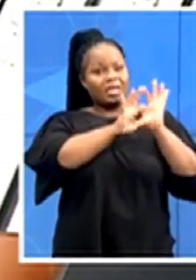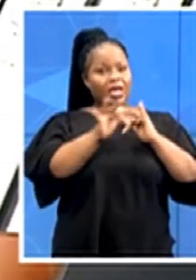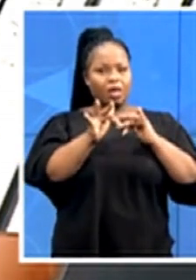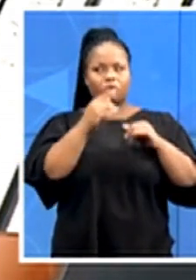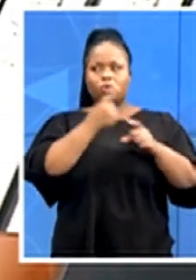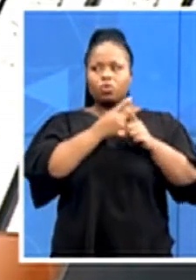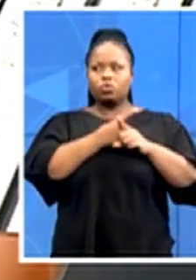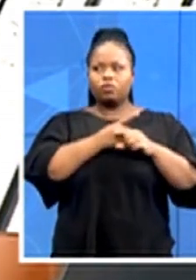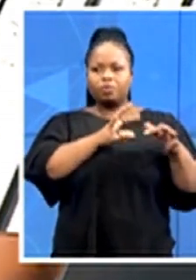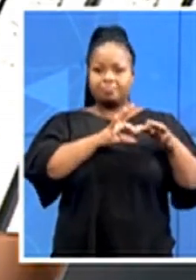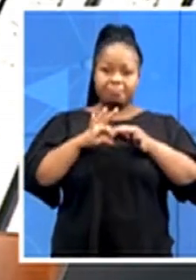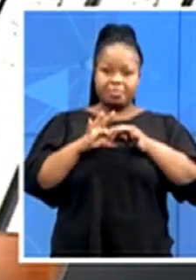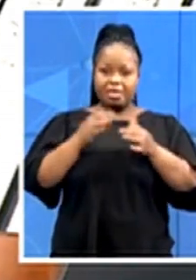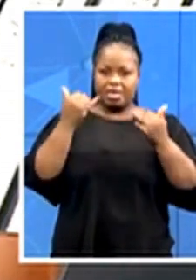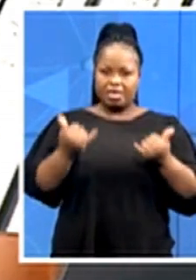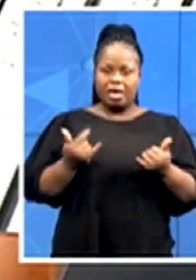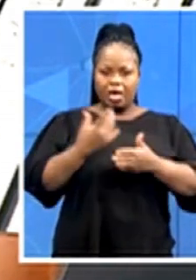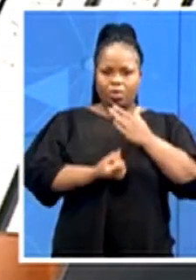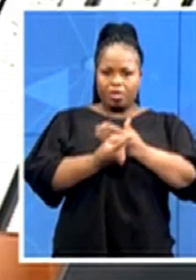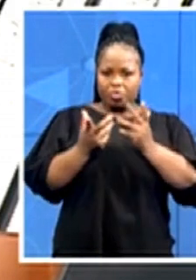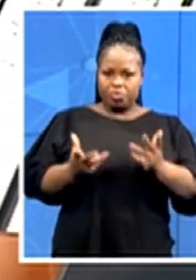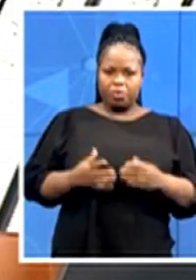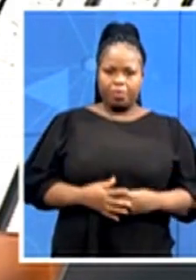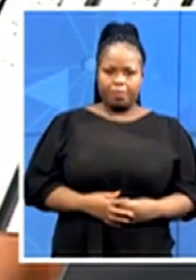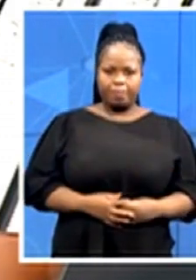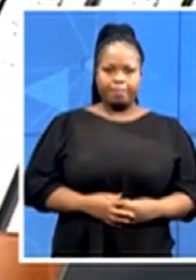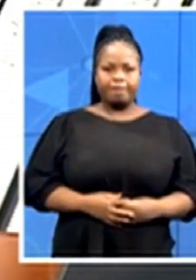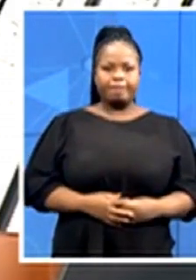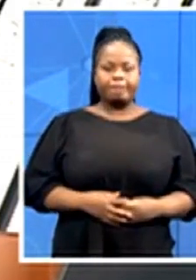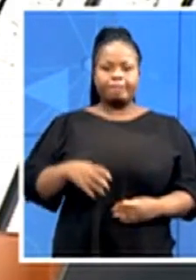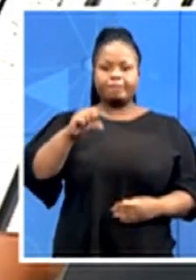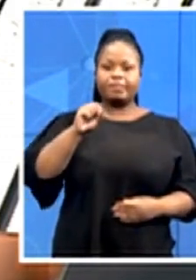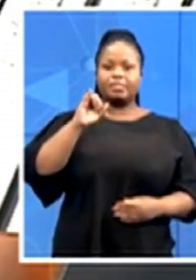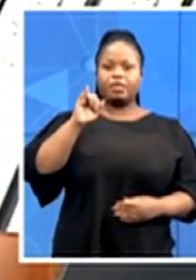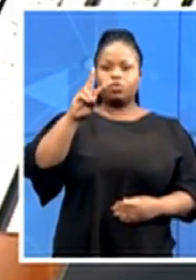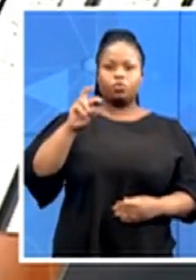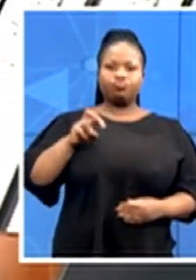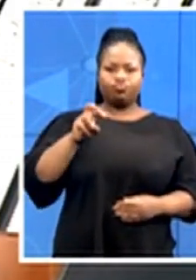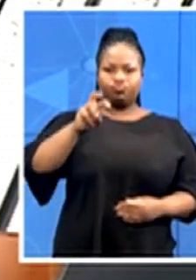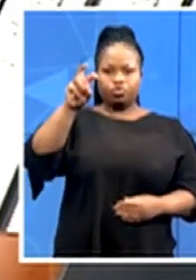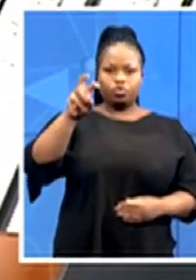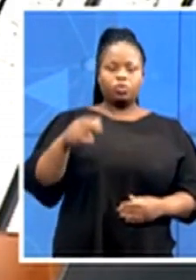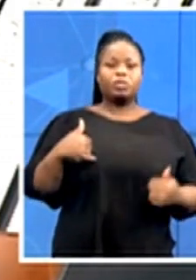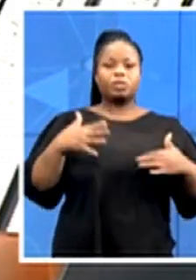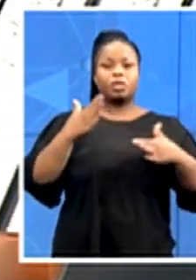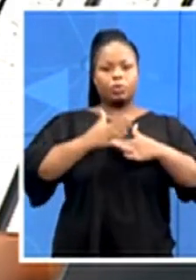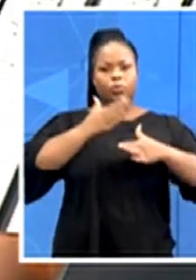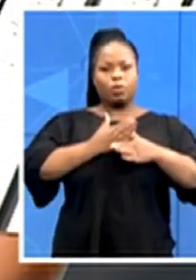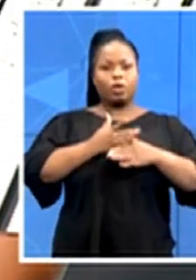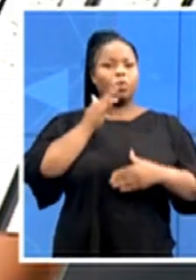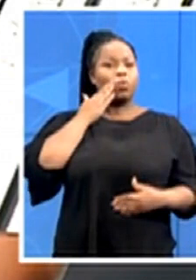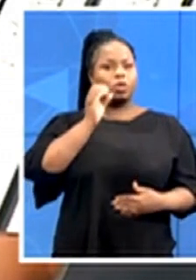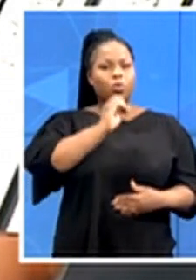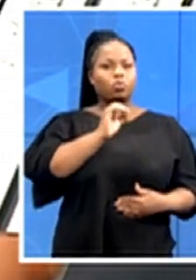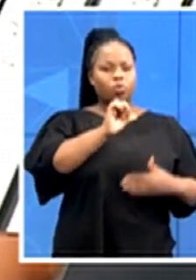underway. The SIU Tribunal started its work in October 2019 And